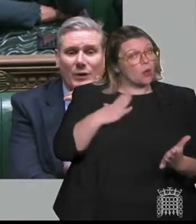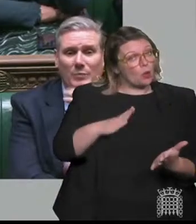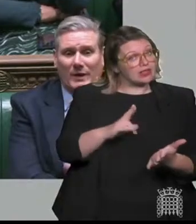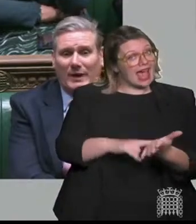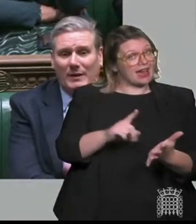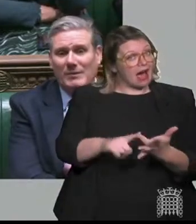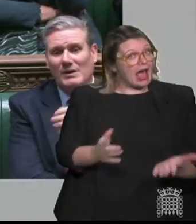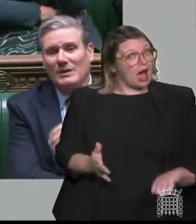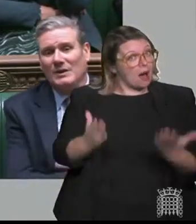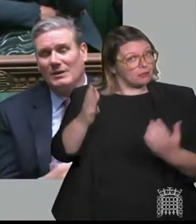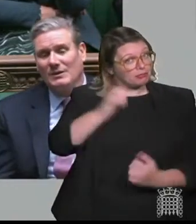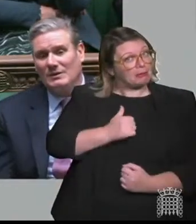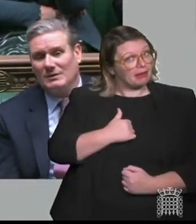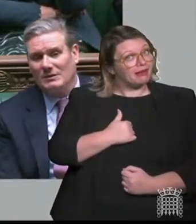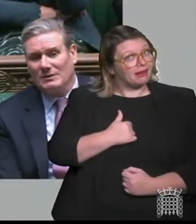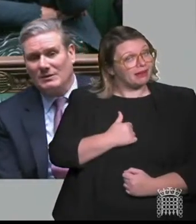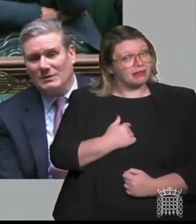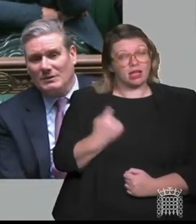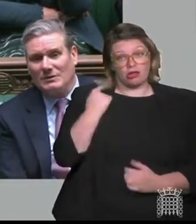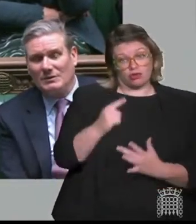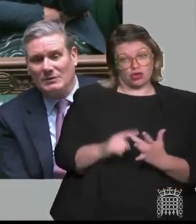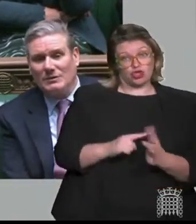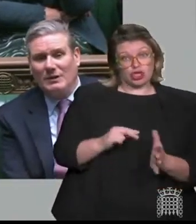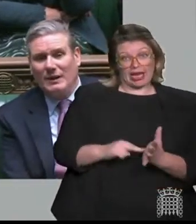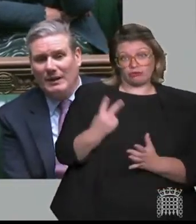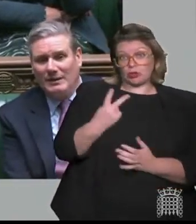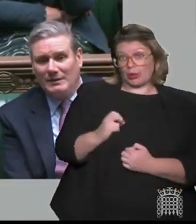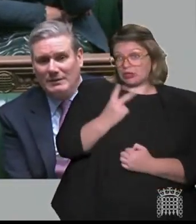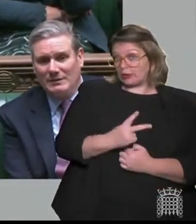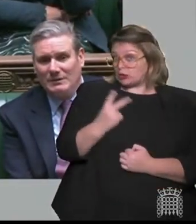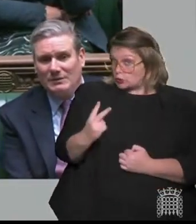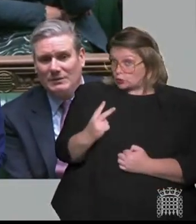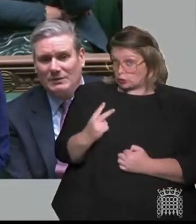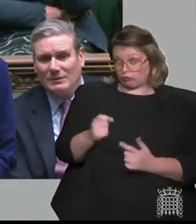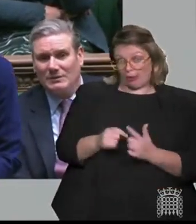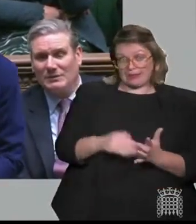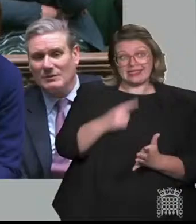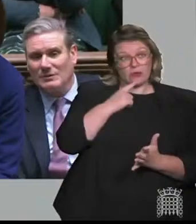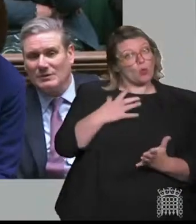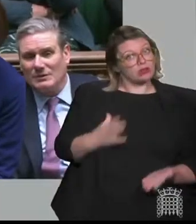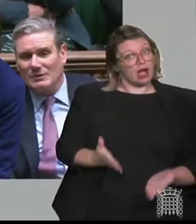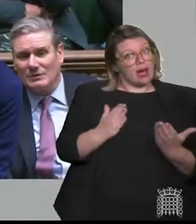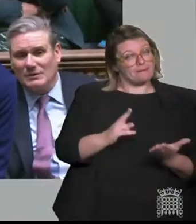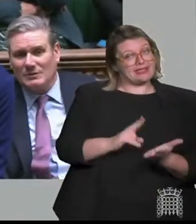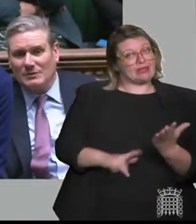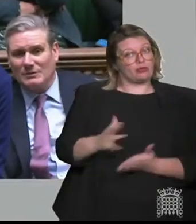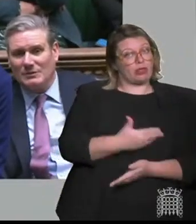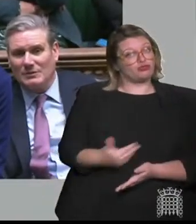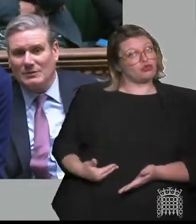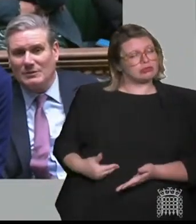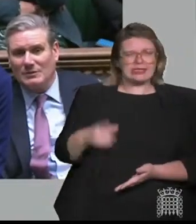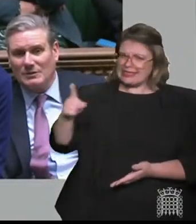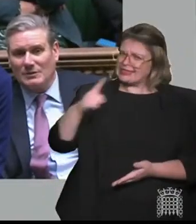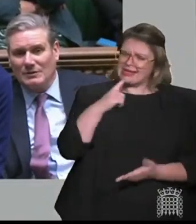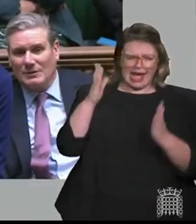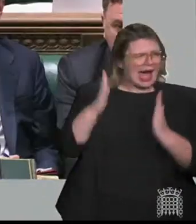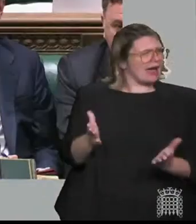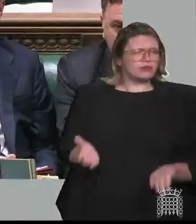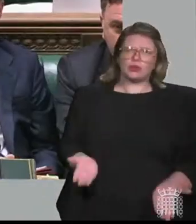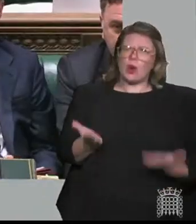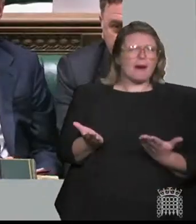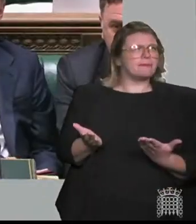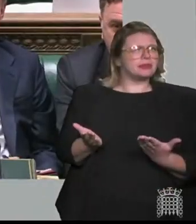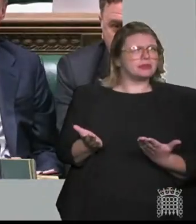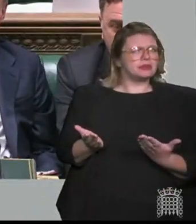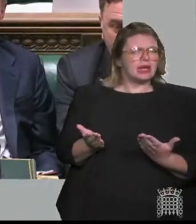insurance. As recently as January last year, he said, and I quote, "We must go ahead with the increase in the